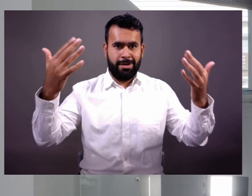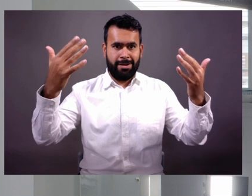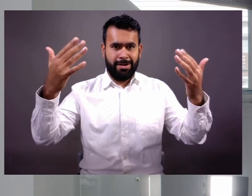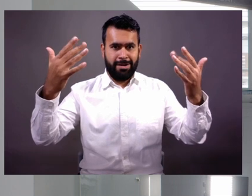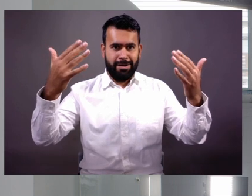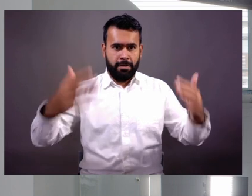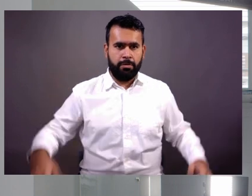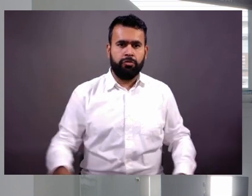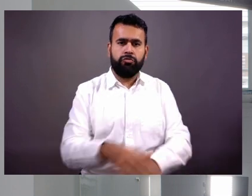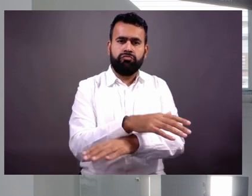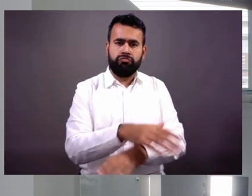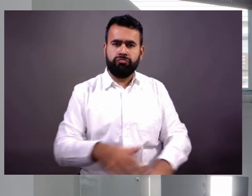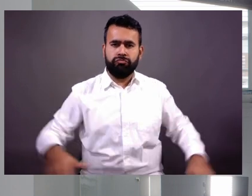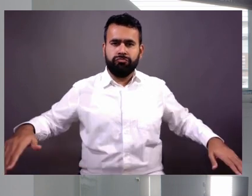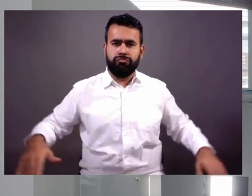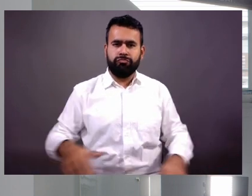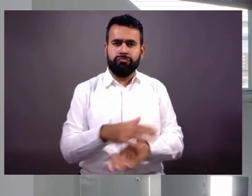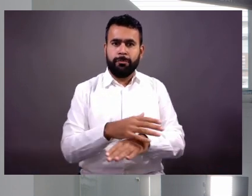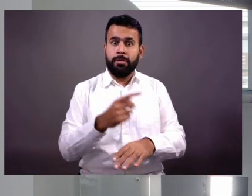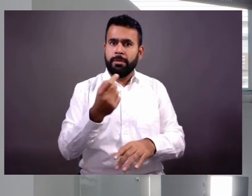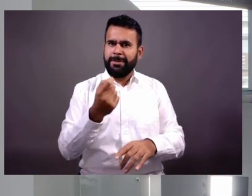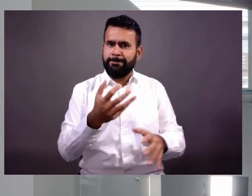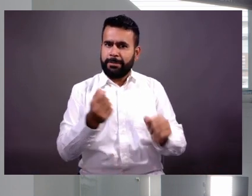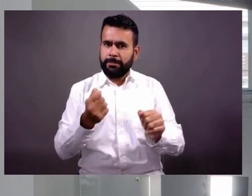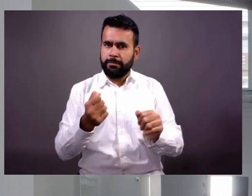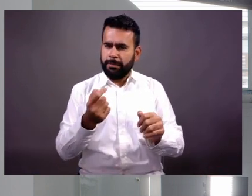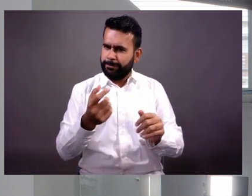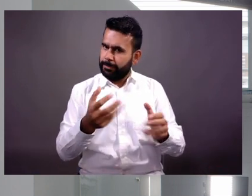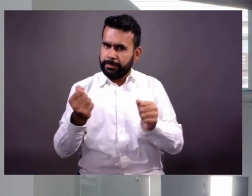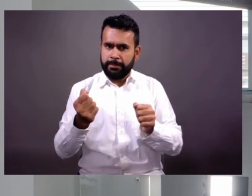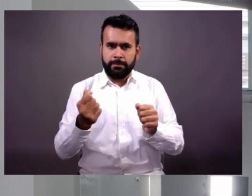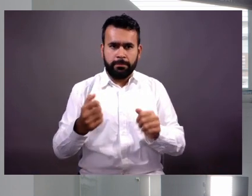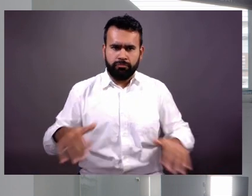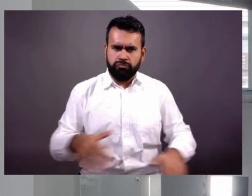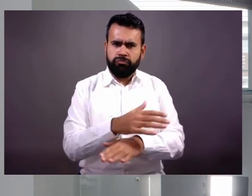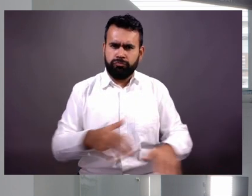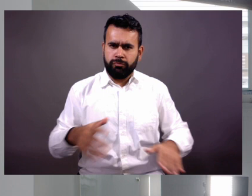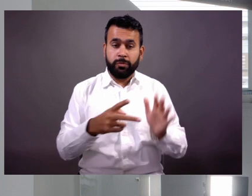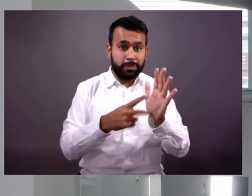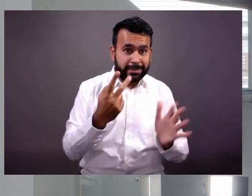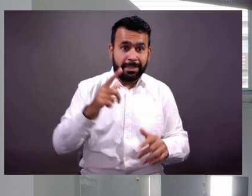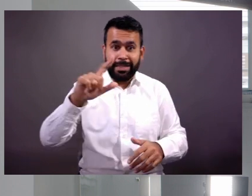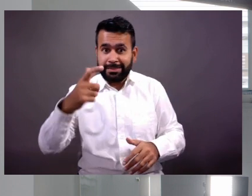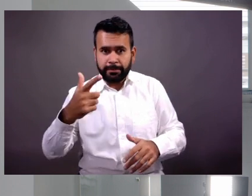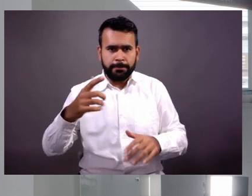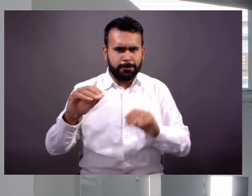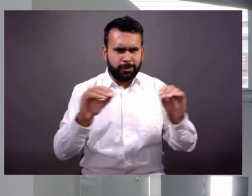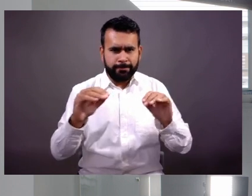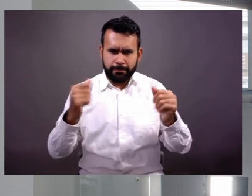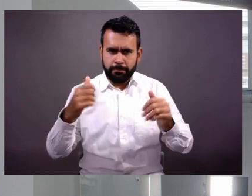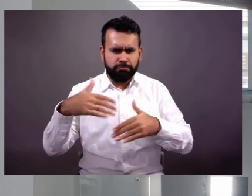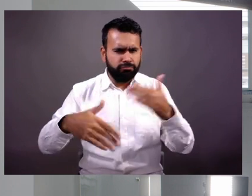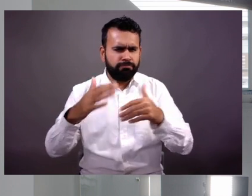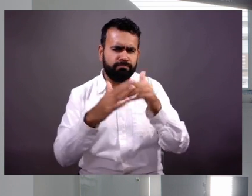we cross those hands, basically what's going to happen is your arms are going to move twice as